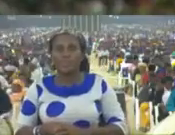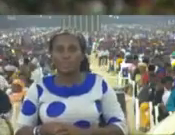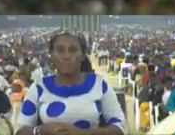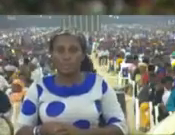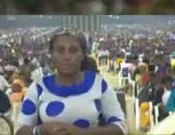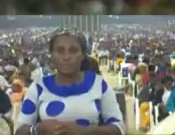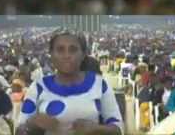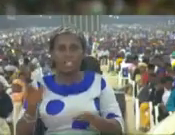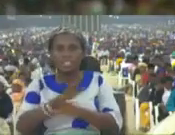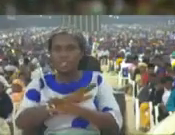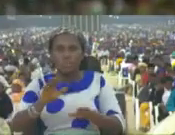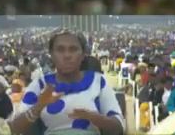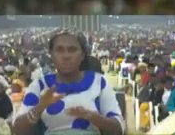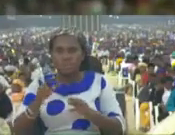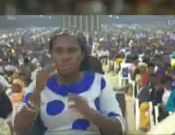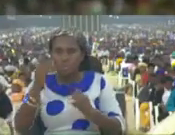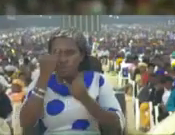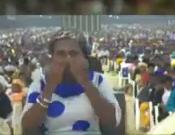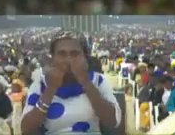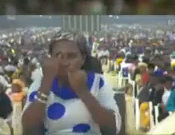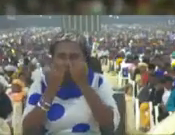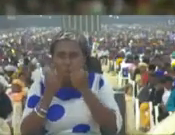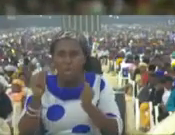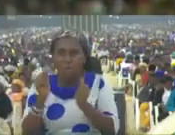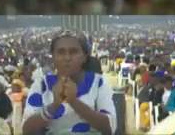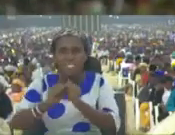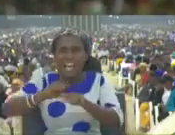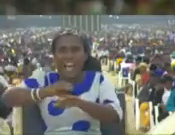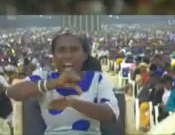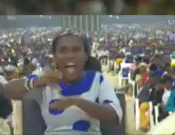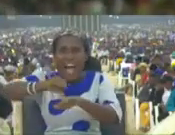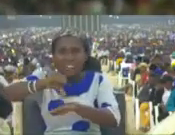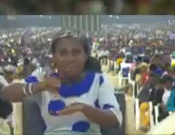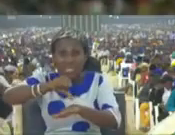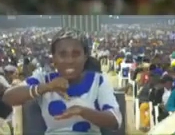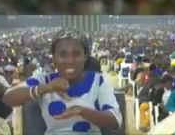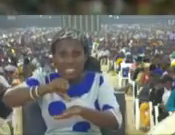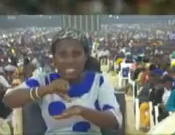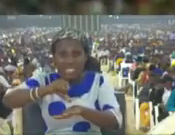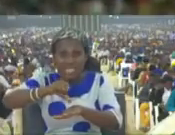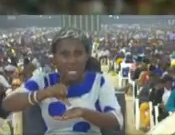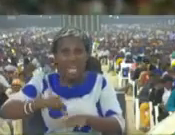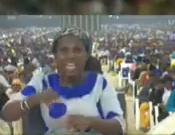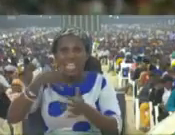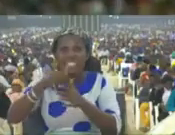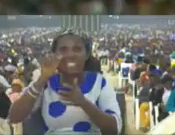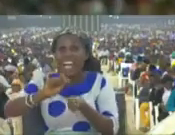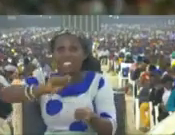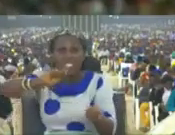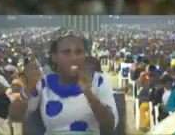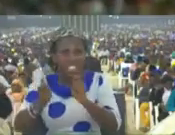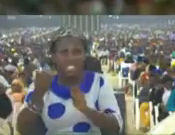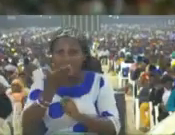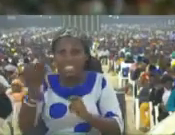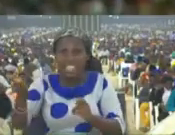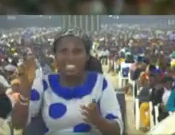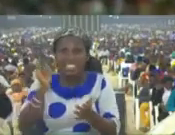Don't joke with the anointing. It can reverse the irreversible.